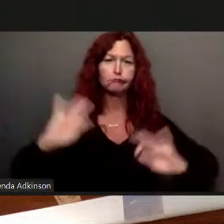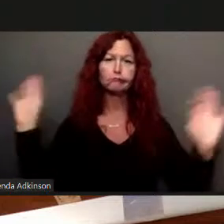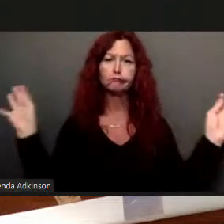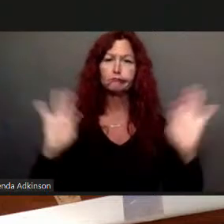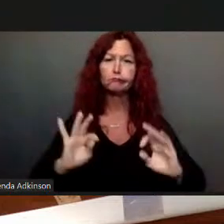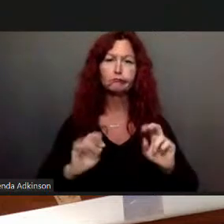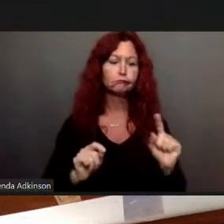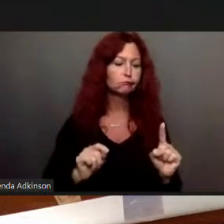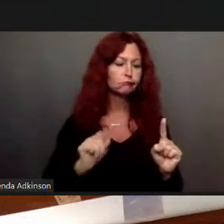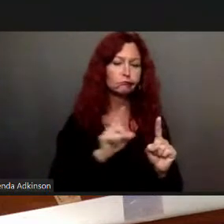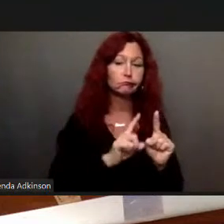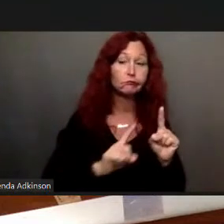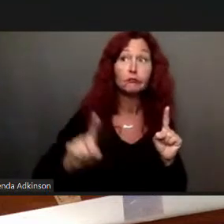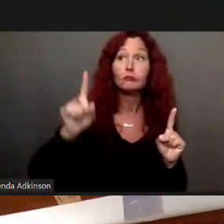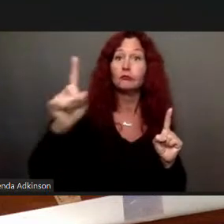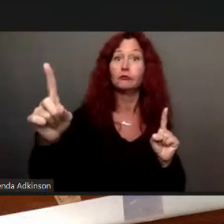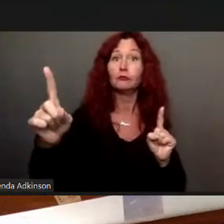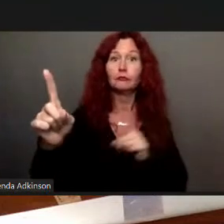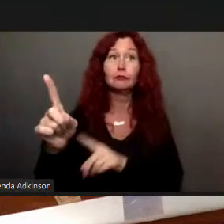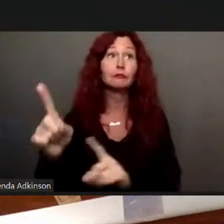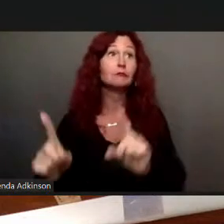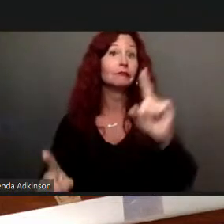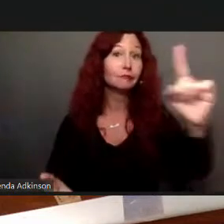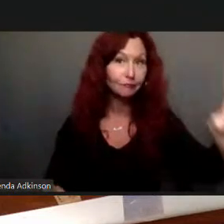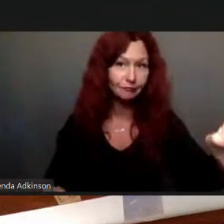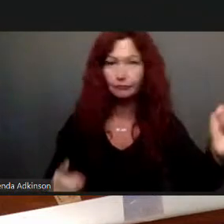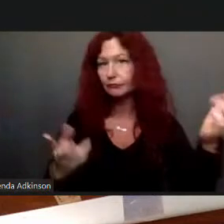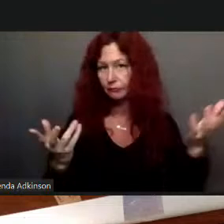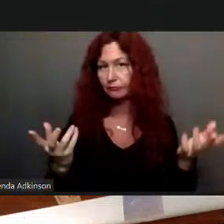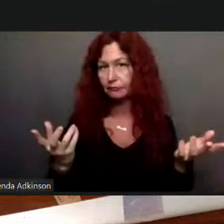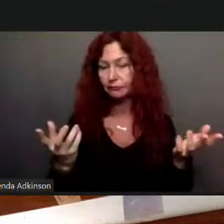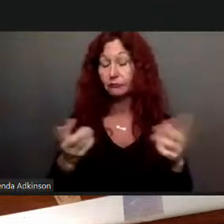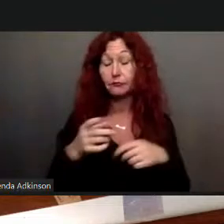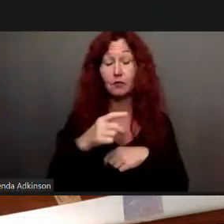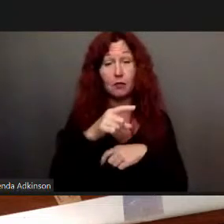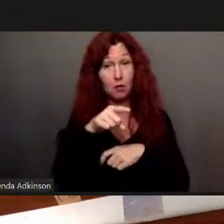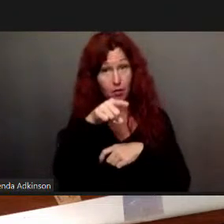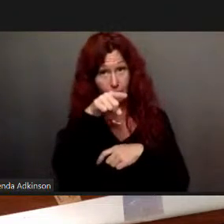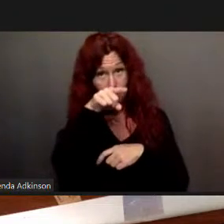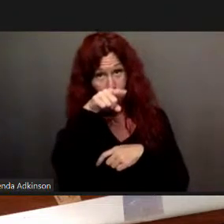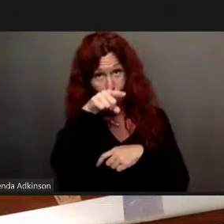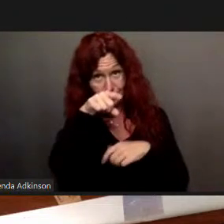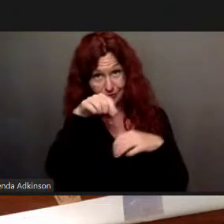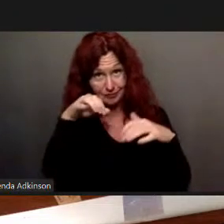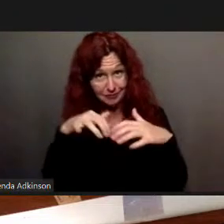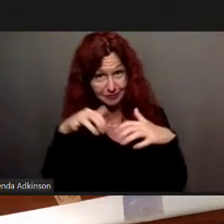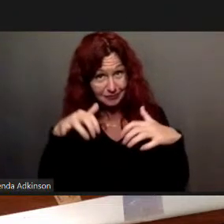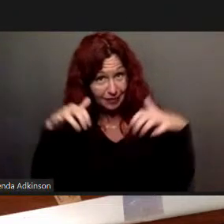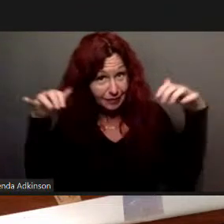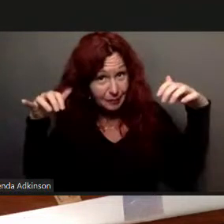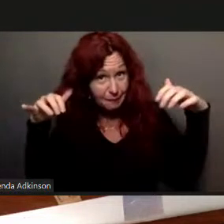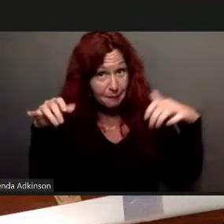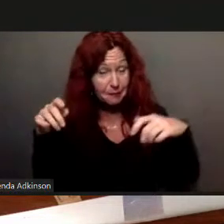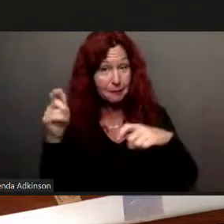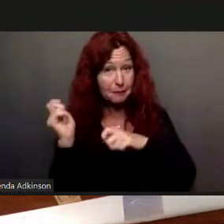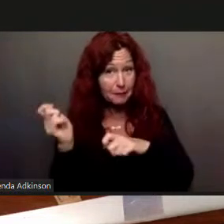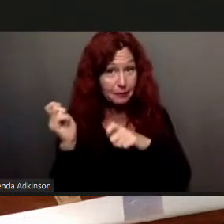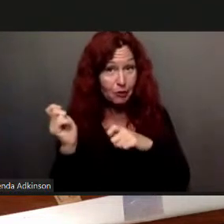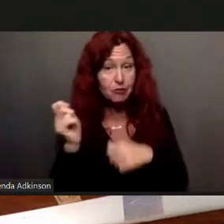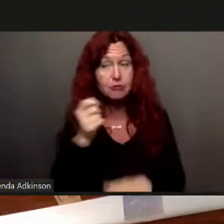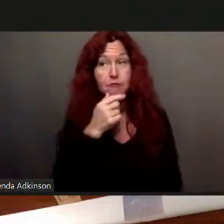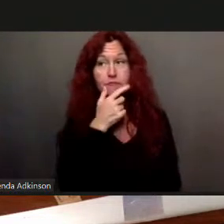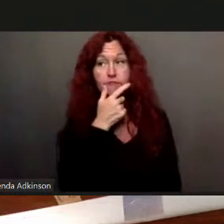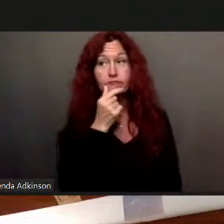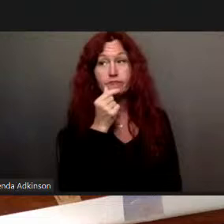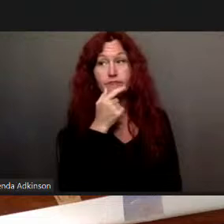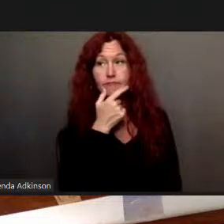Marlins Park, if you had fans in there, again, it's something that I'll consider, and then I'll run the